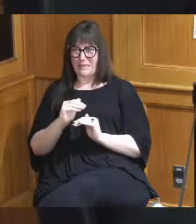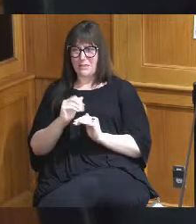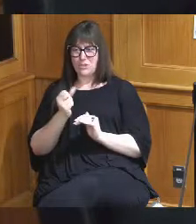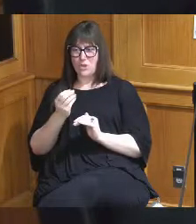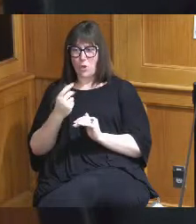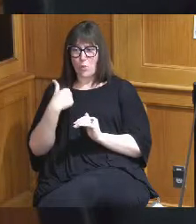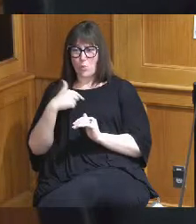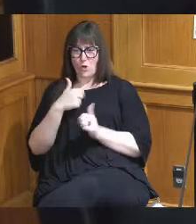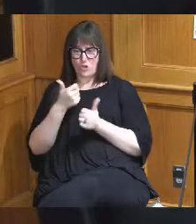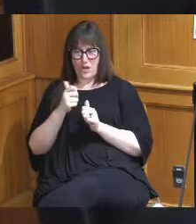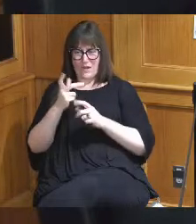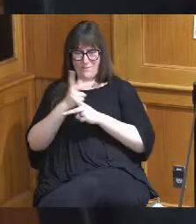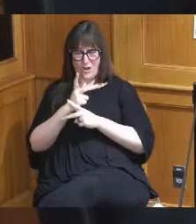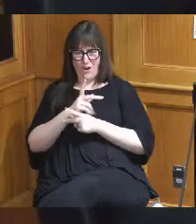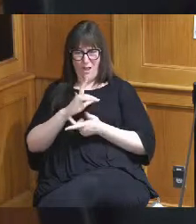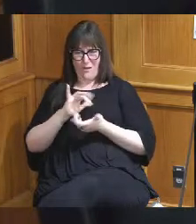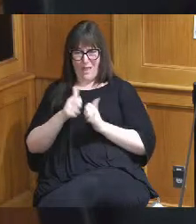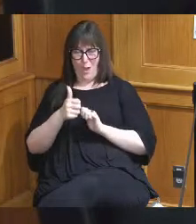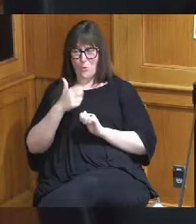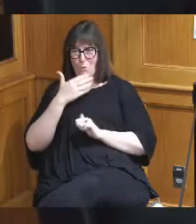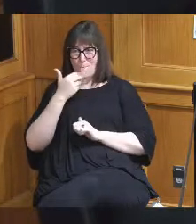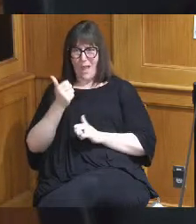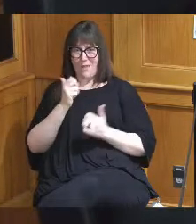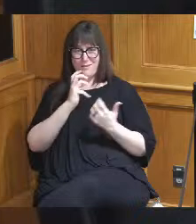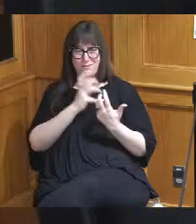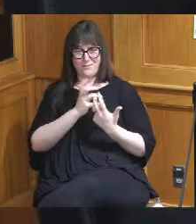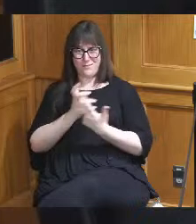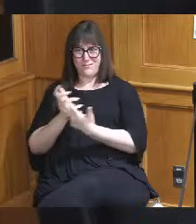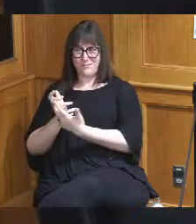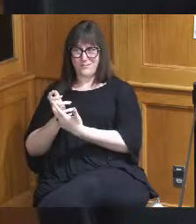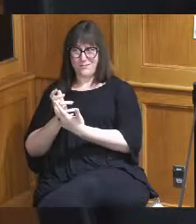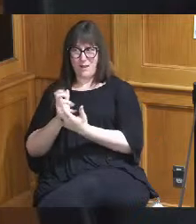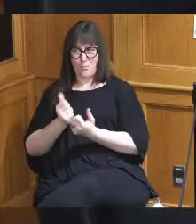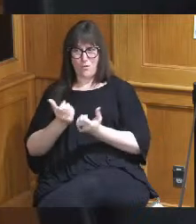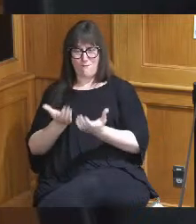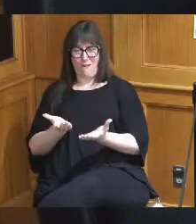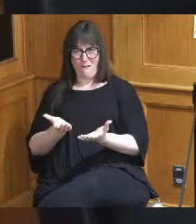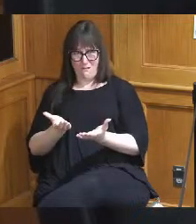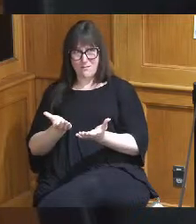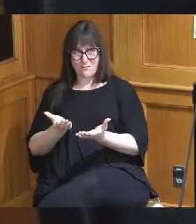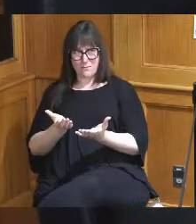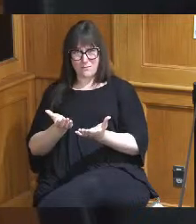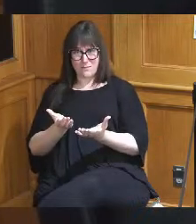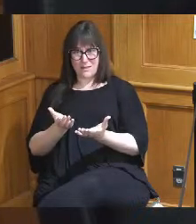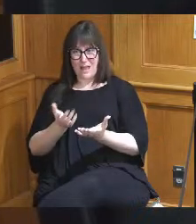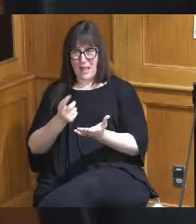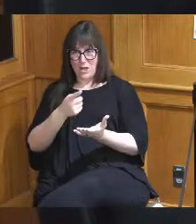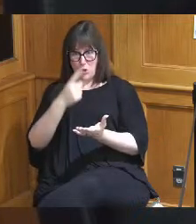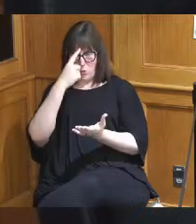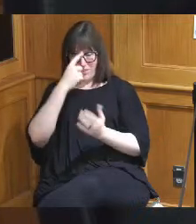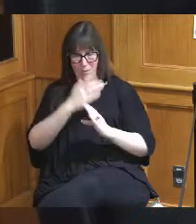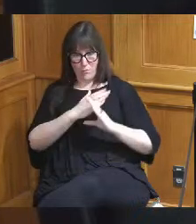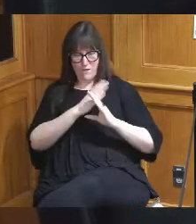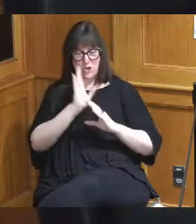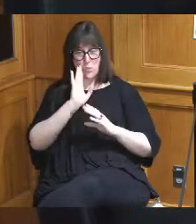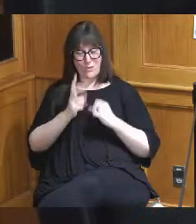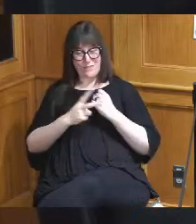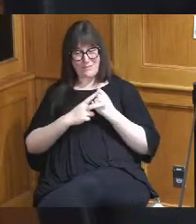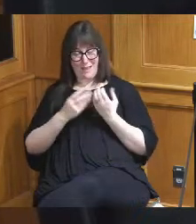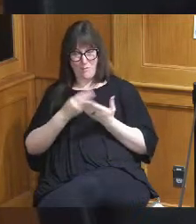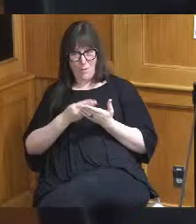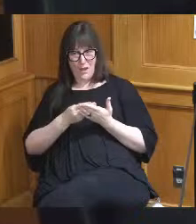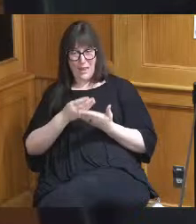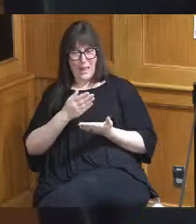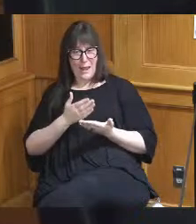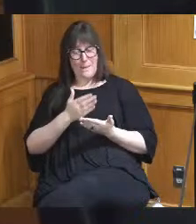strain then on the prevention piece, which in the end, I believe, and I think you believe, would save us money. I do. And be a better